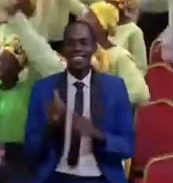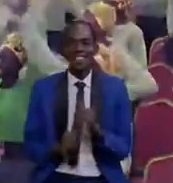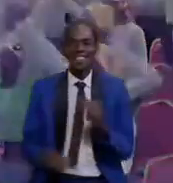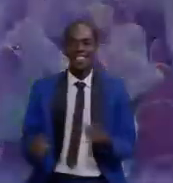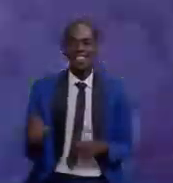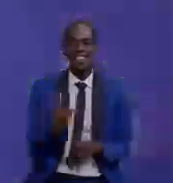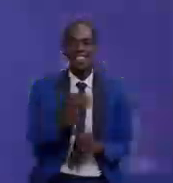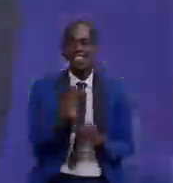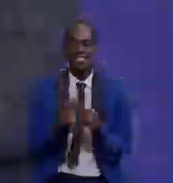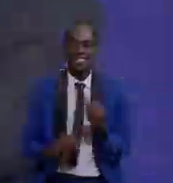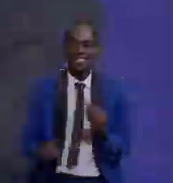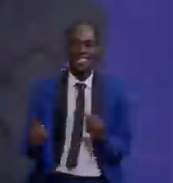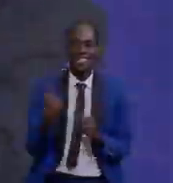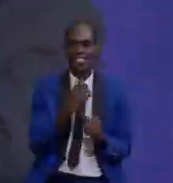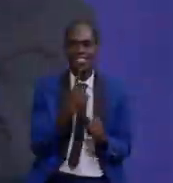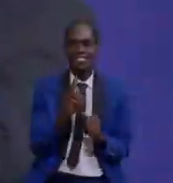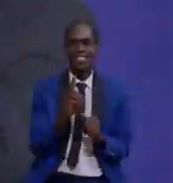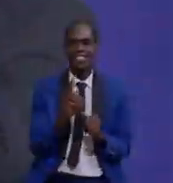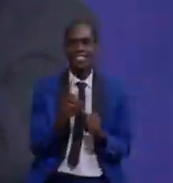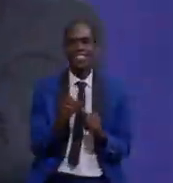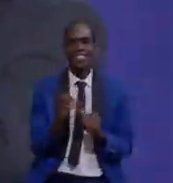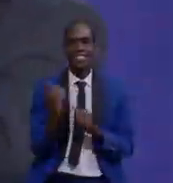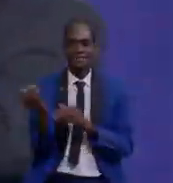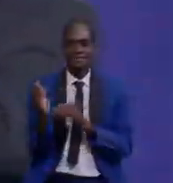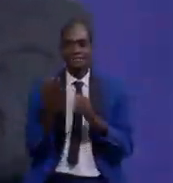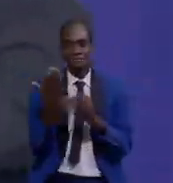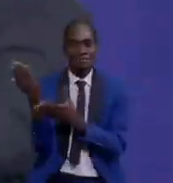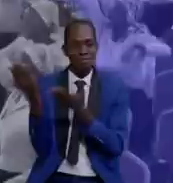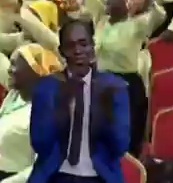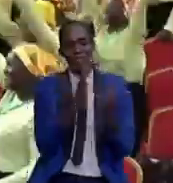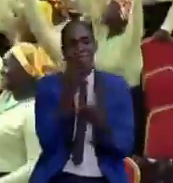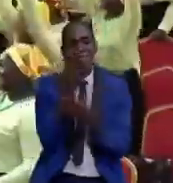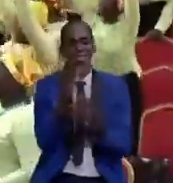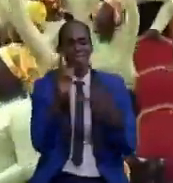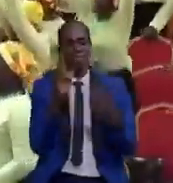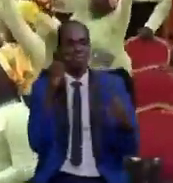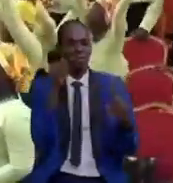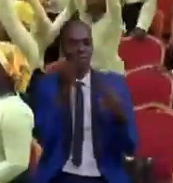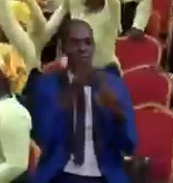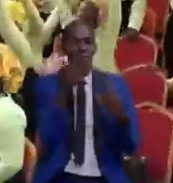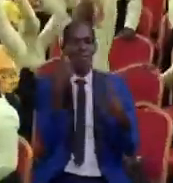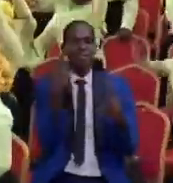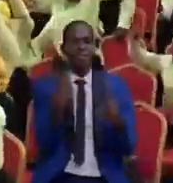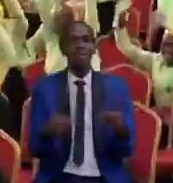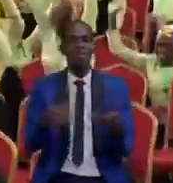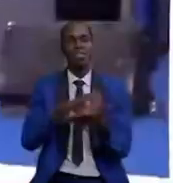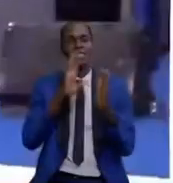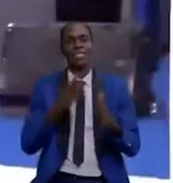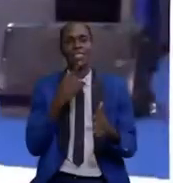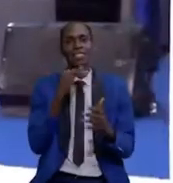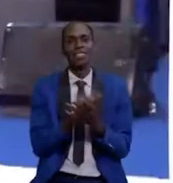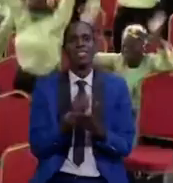Everybody here, stretch your hands toward the chorister and say, God bless